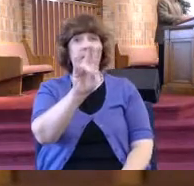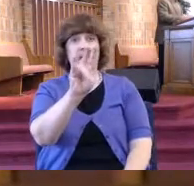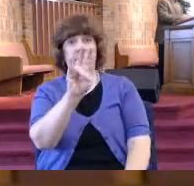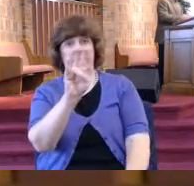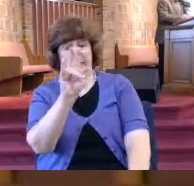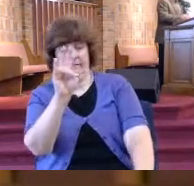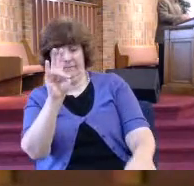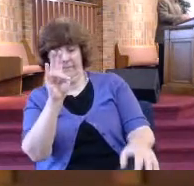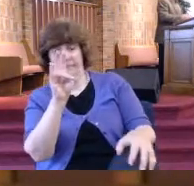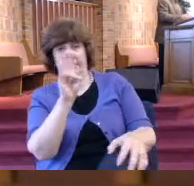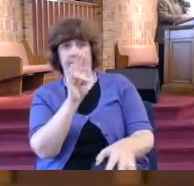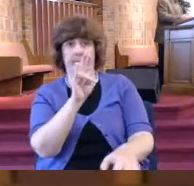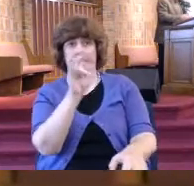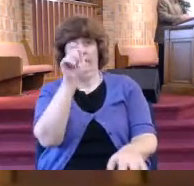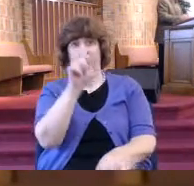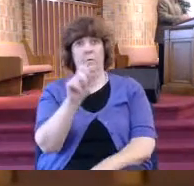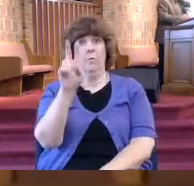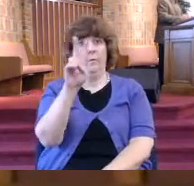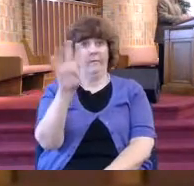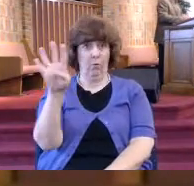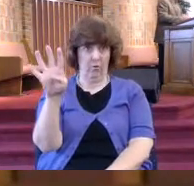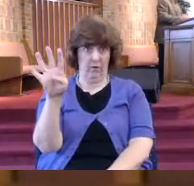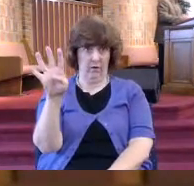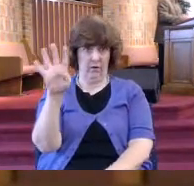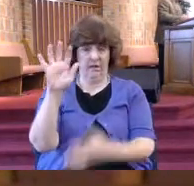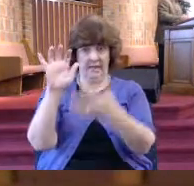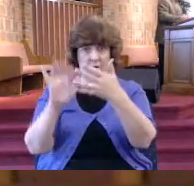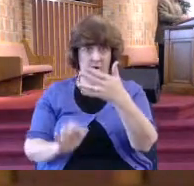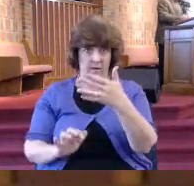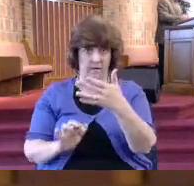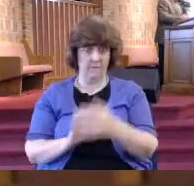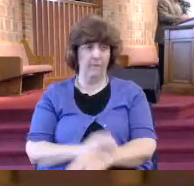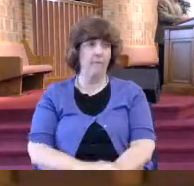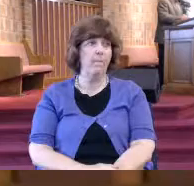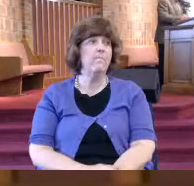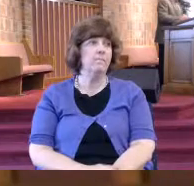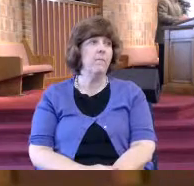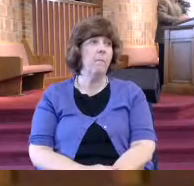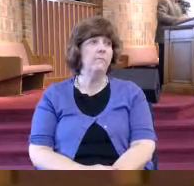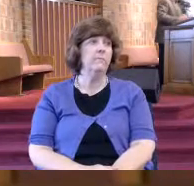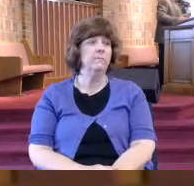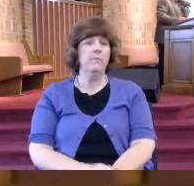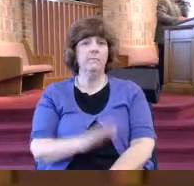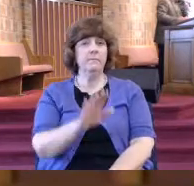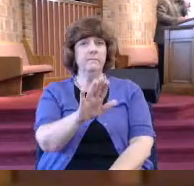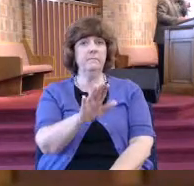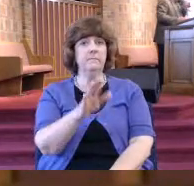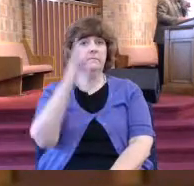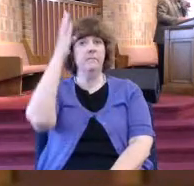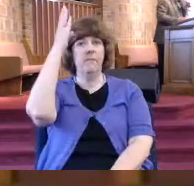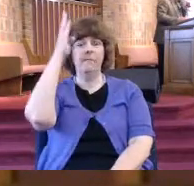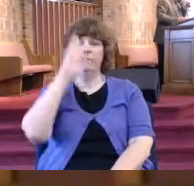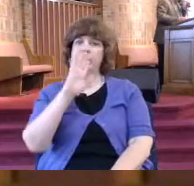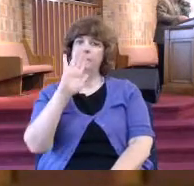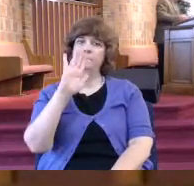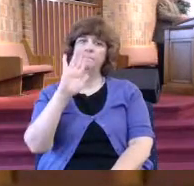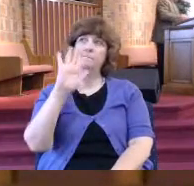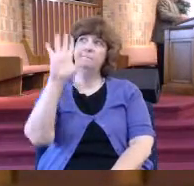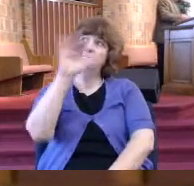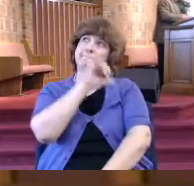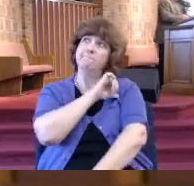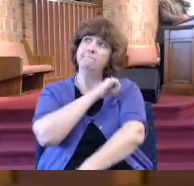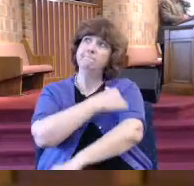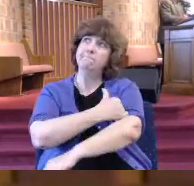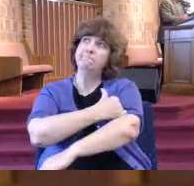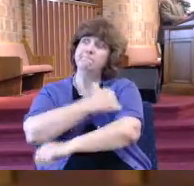start reading with the 24th verse. It is clear that God is the ultimate